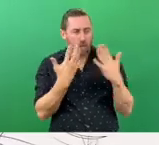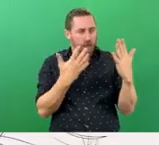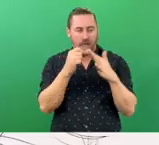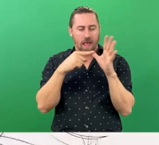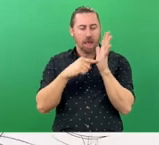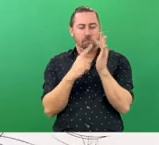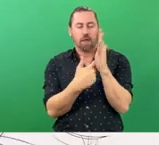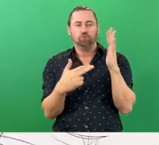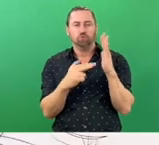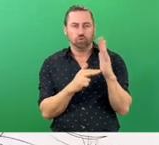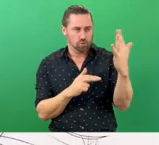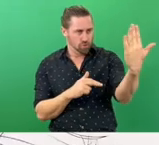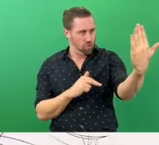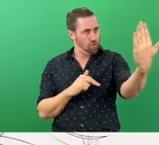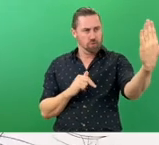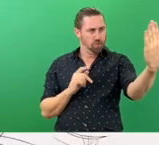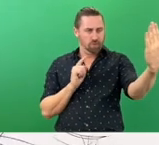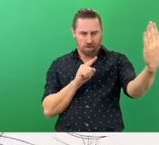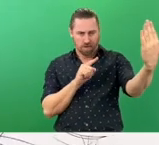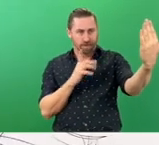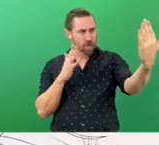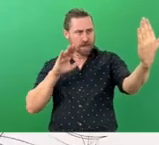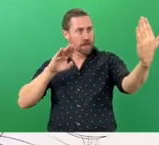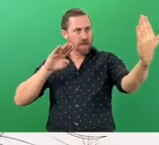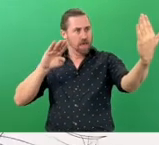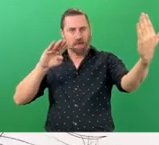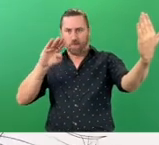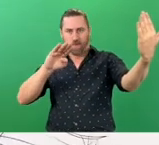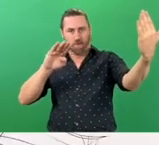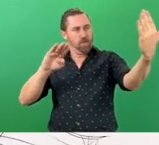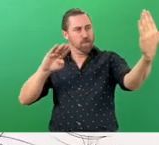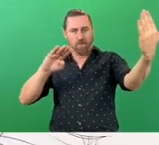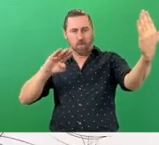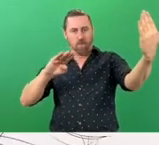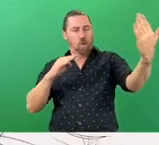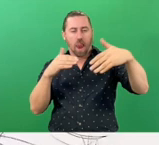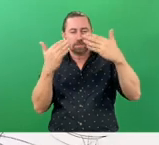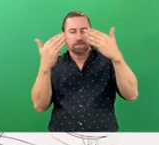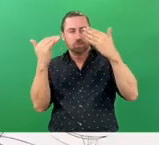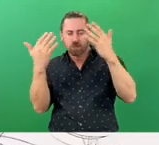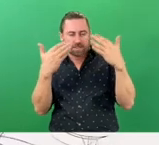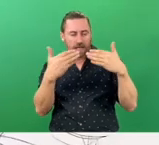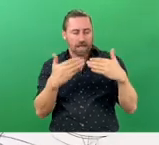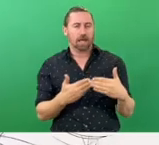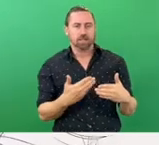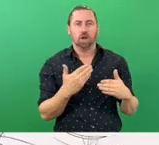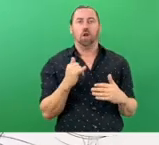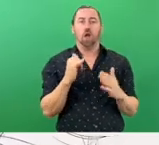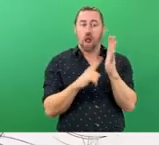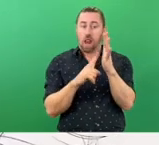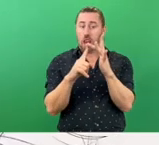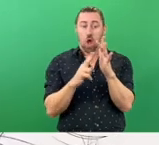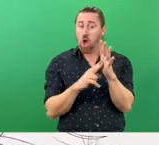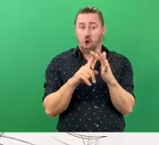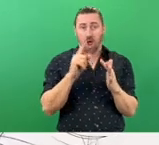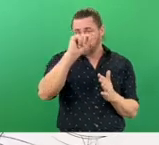then start to bring in a little bit more pressure and start to emphasize that pattern of light and dark. So again, we're going away from line,